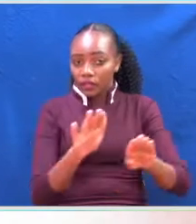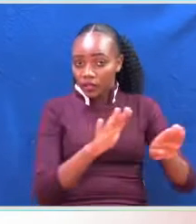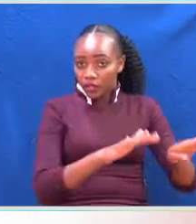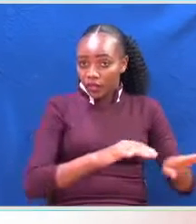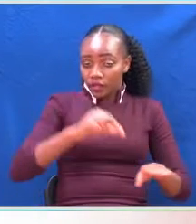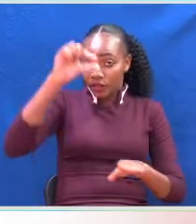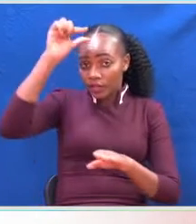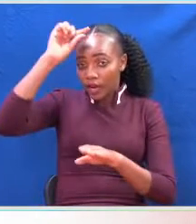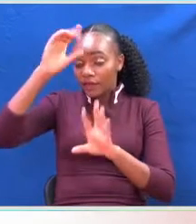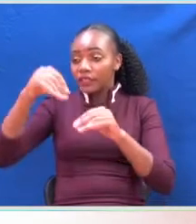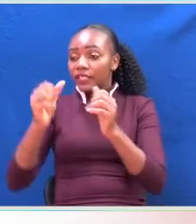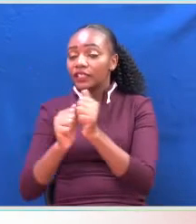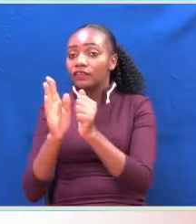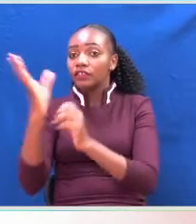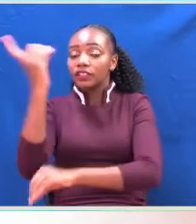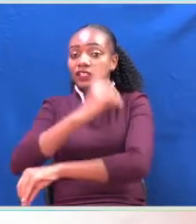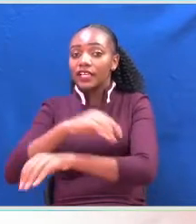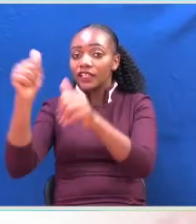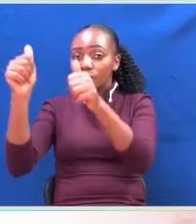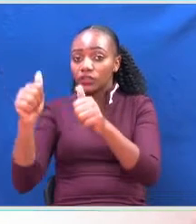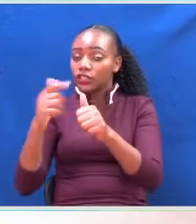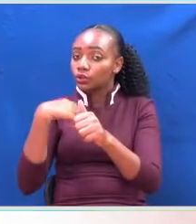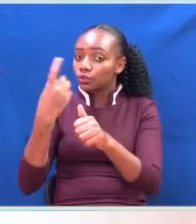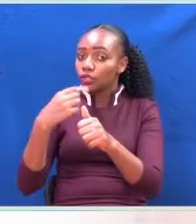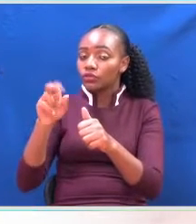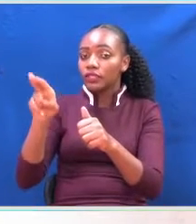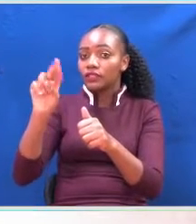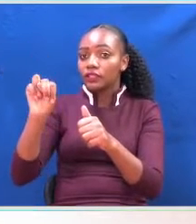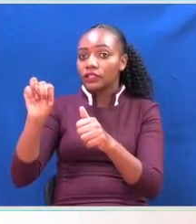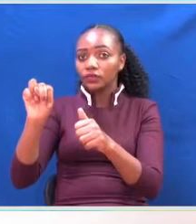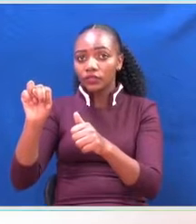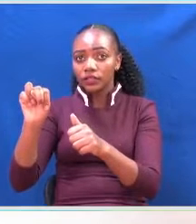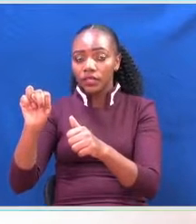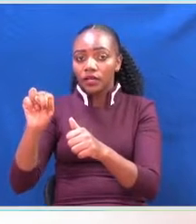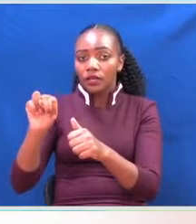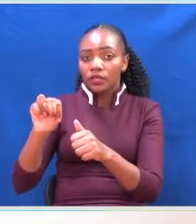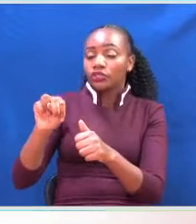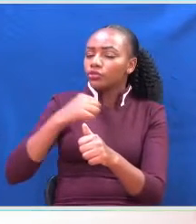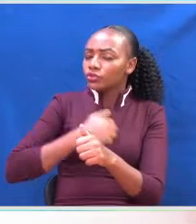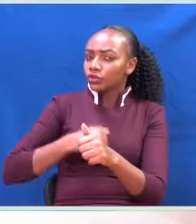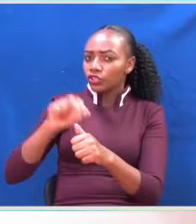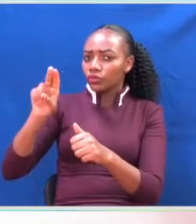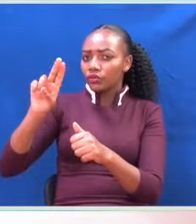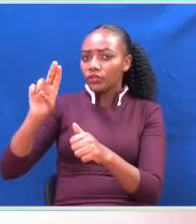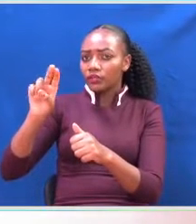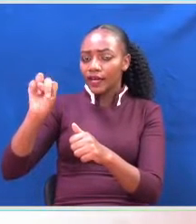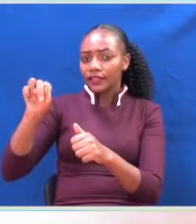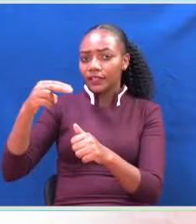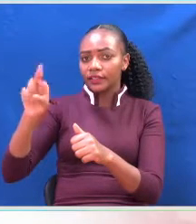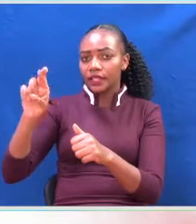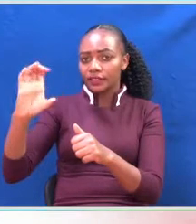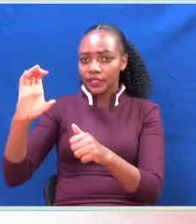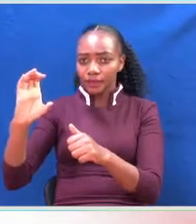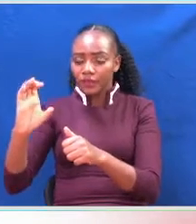has issued a 14-day ultimatum to the United Nations Agency on Refugees to close down Daadab and Kakuma